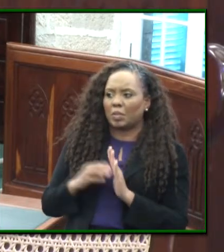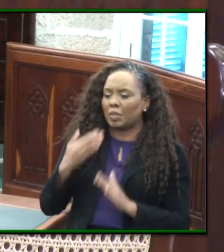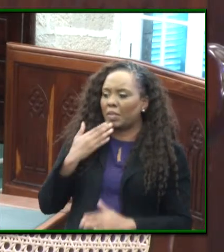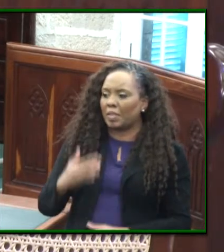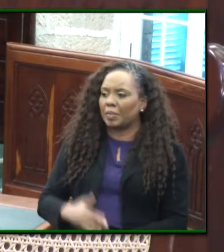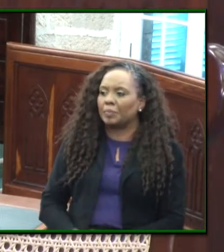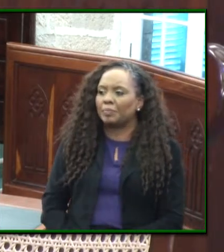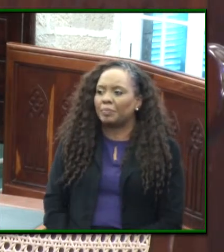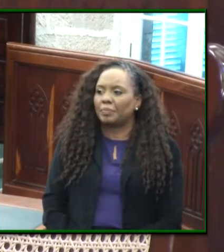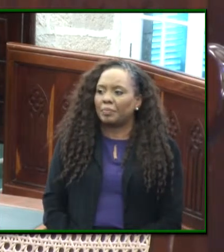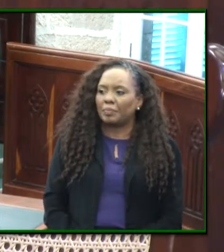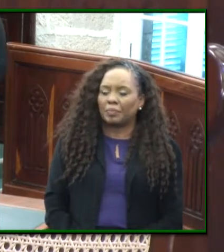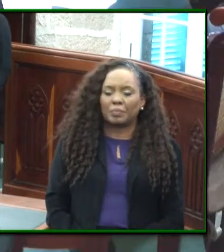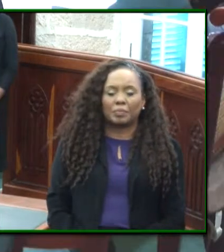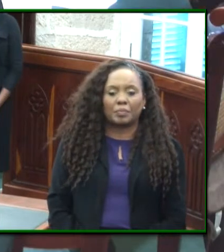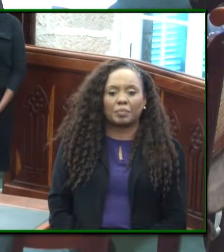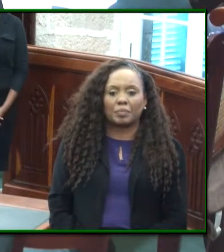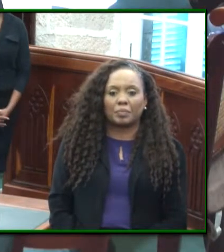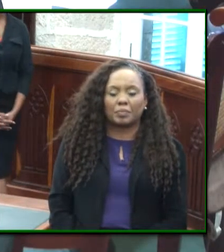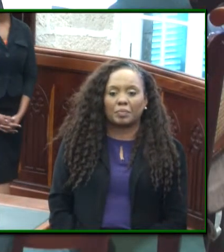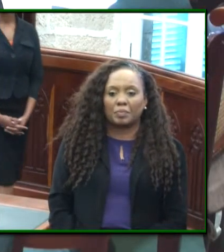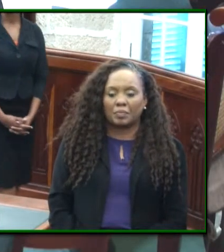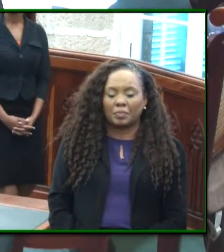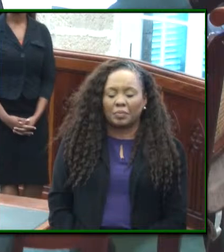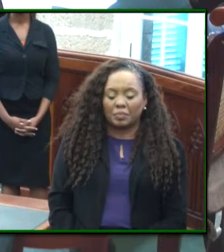you very much. I'm obliged to you, sir.